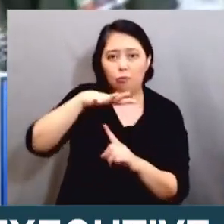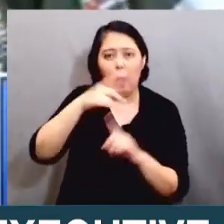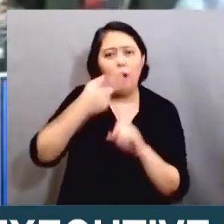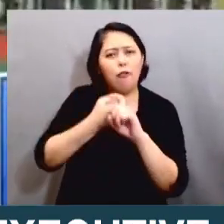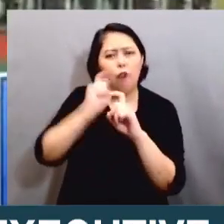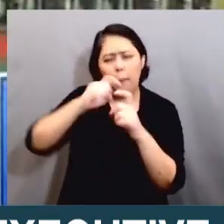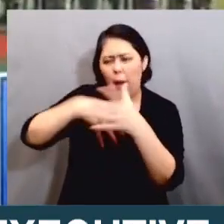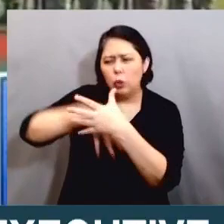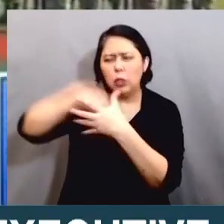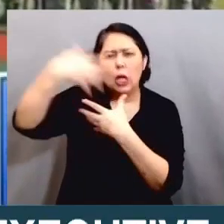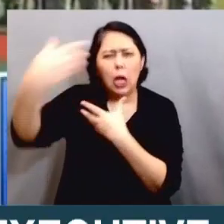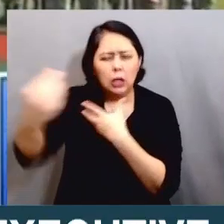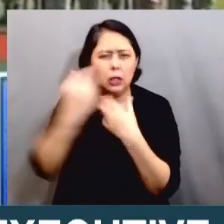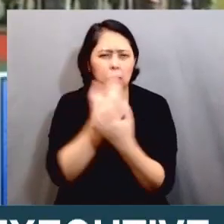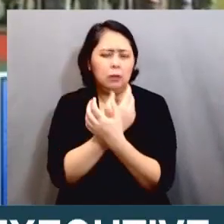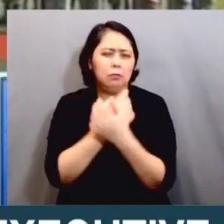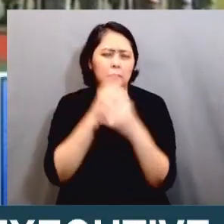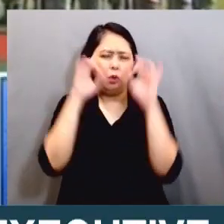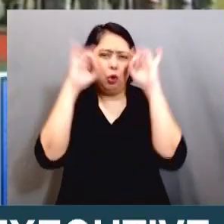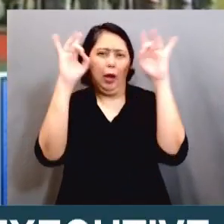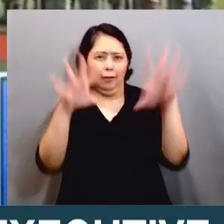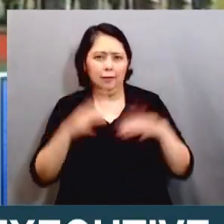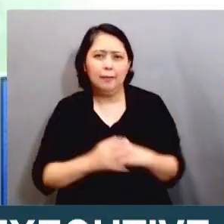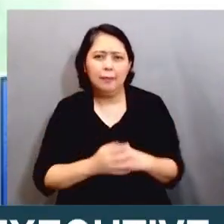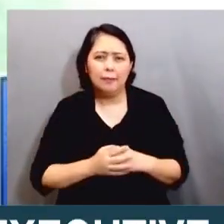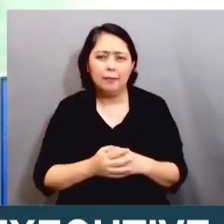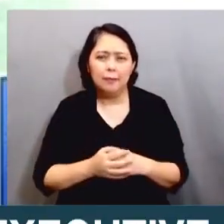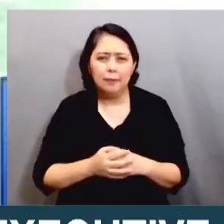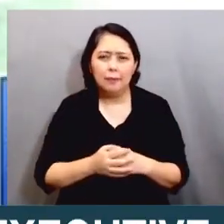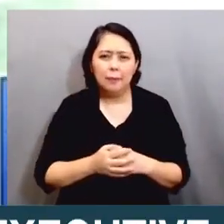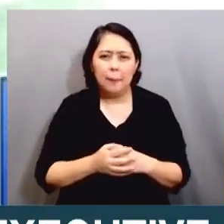new additions.